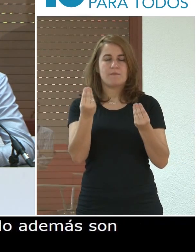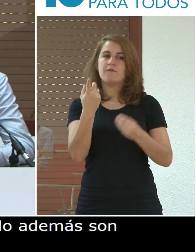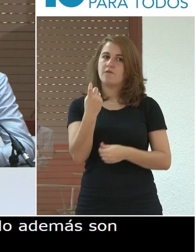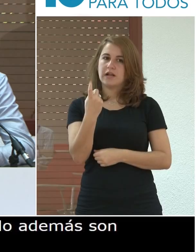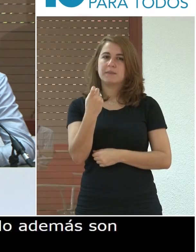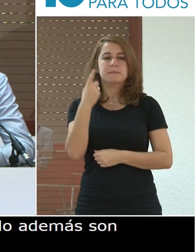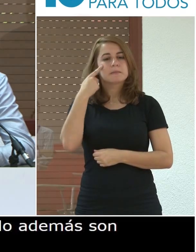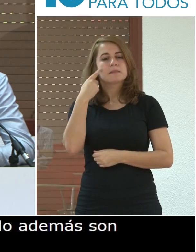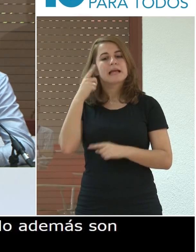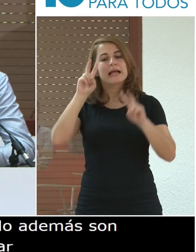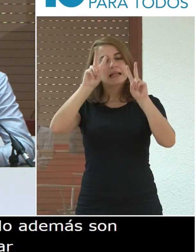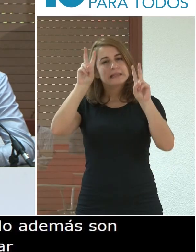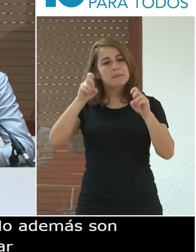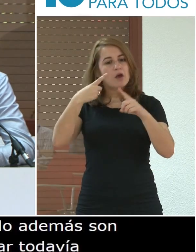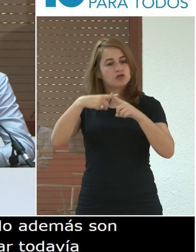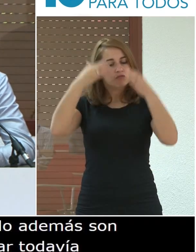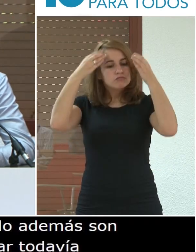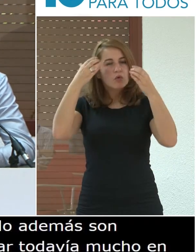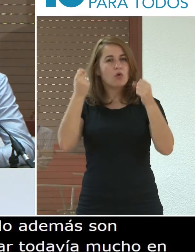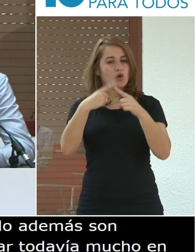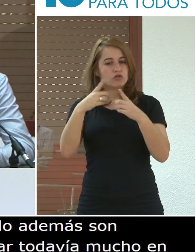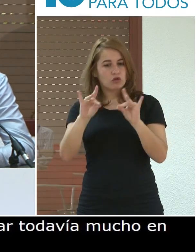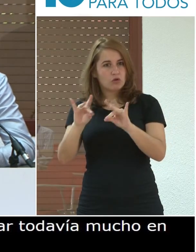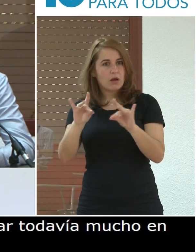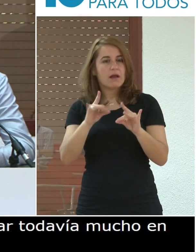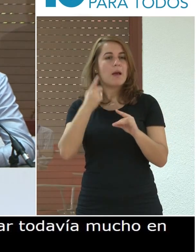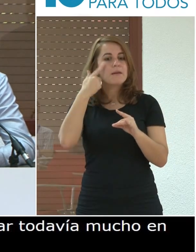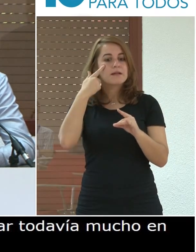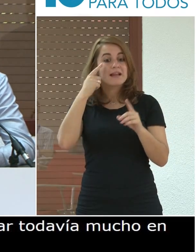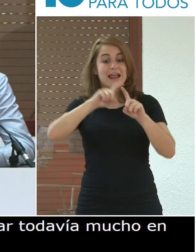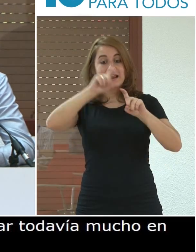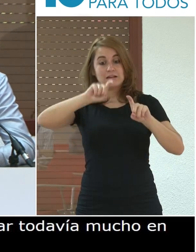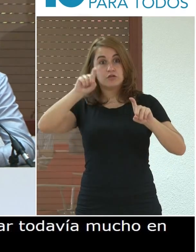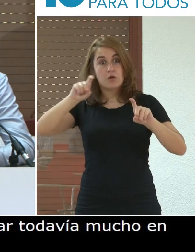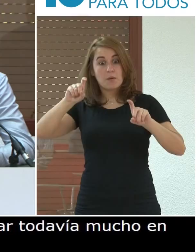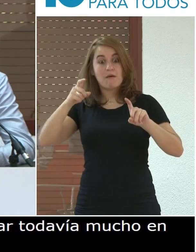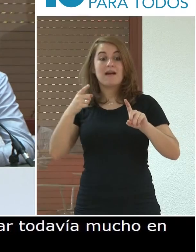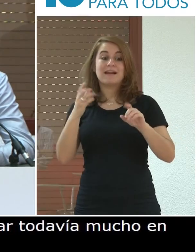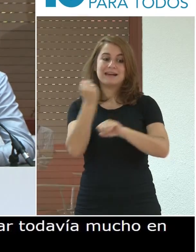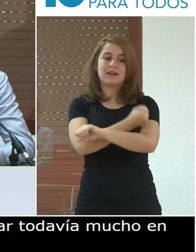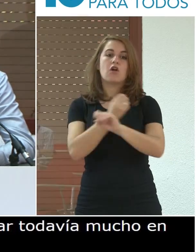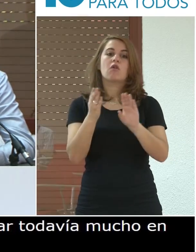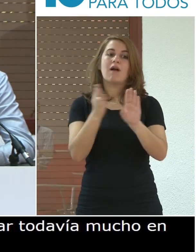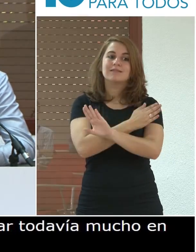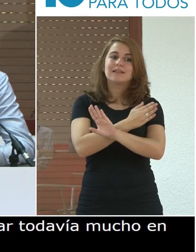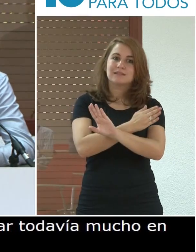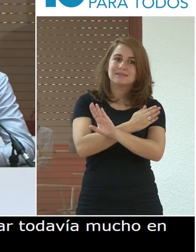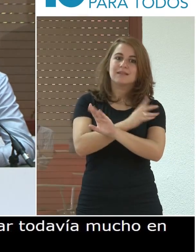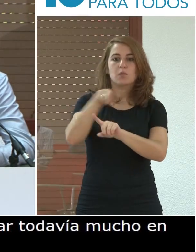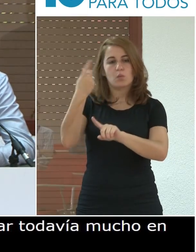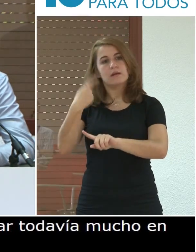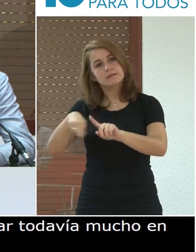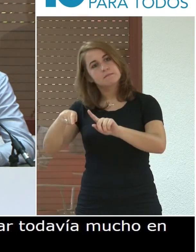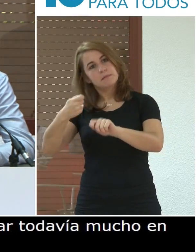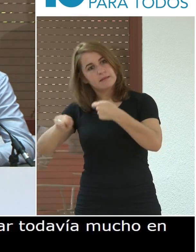And I think we still have to improve the hardware to register the